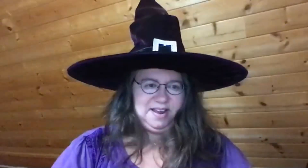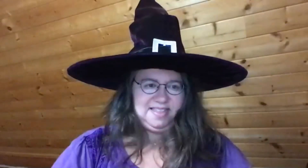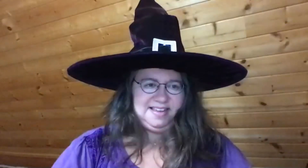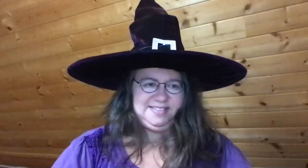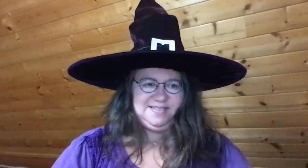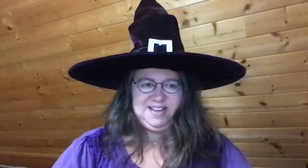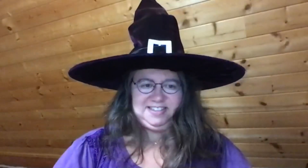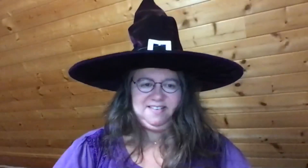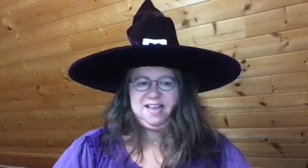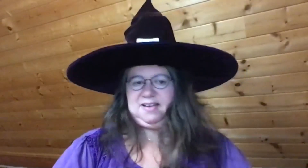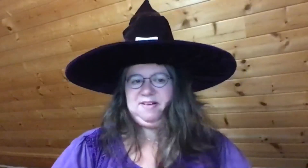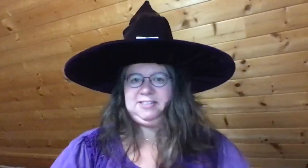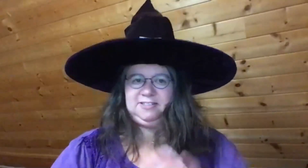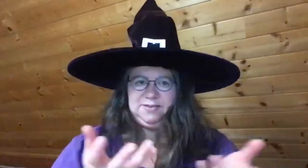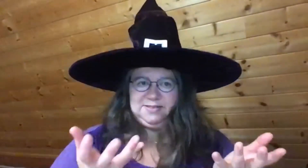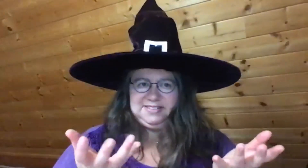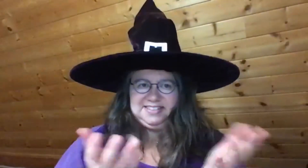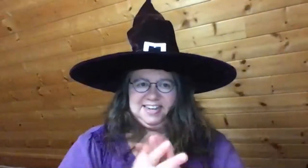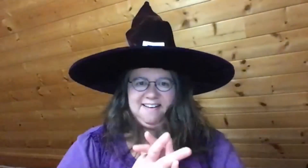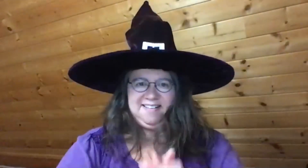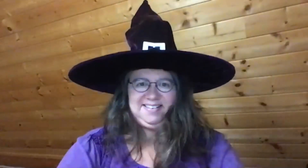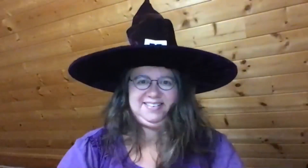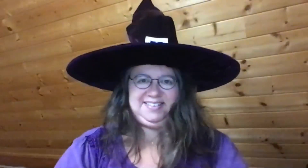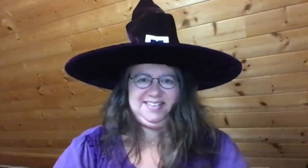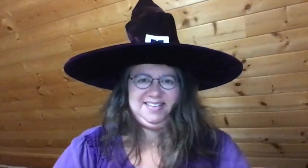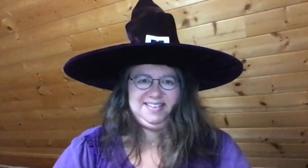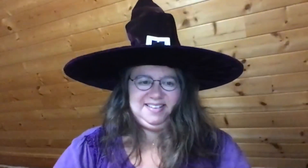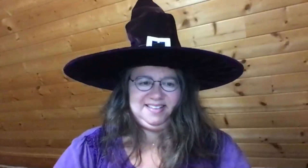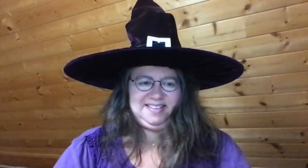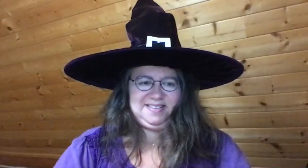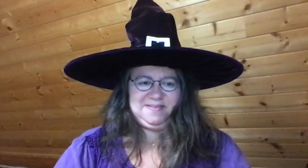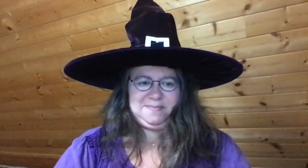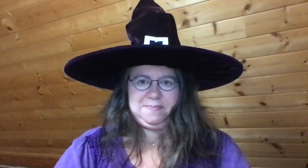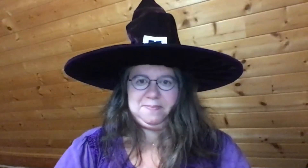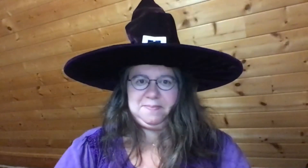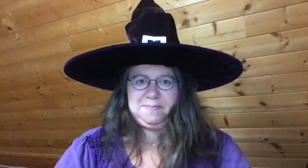It's great. Thank you so much. All right. Practitioners, who else wants to share?